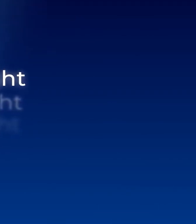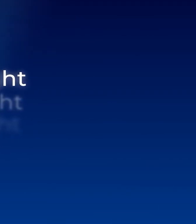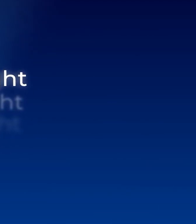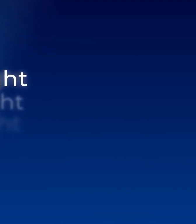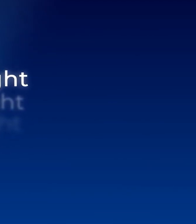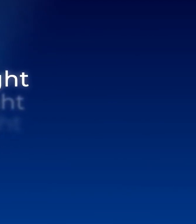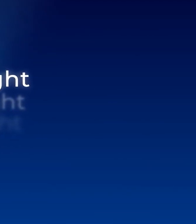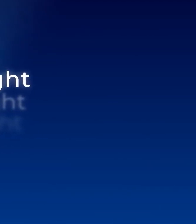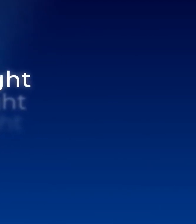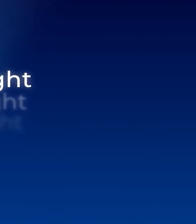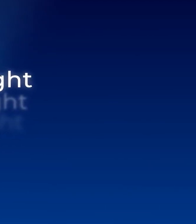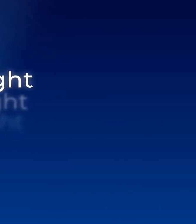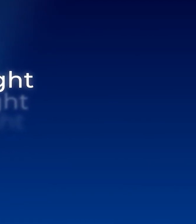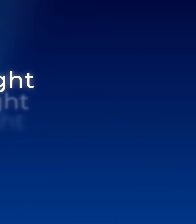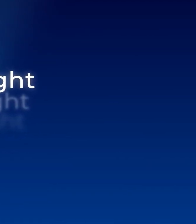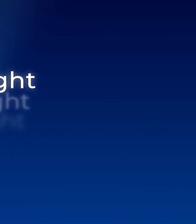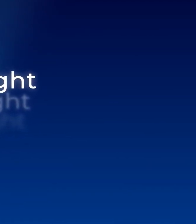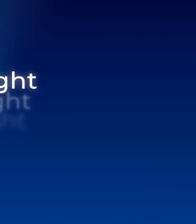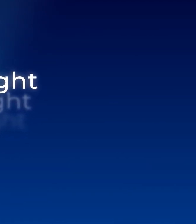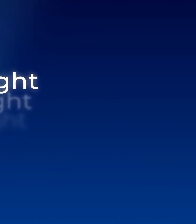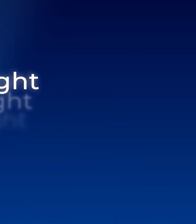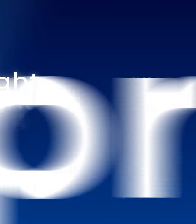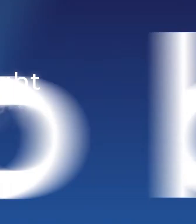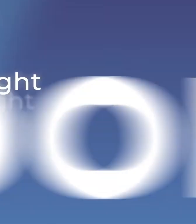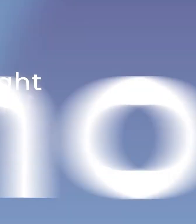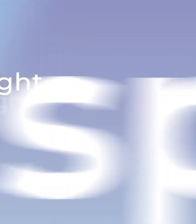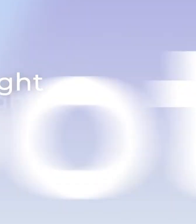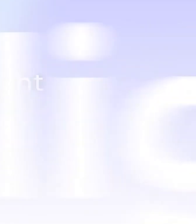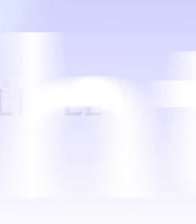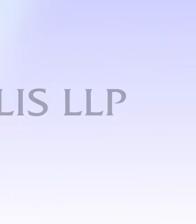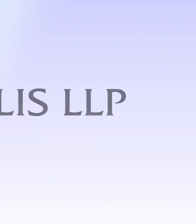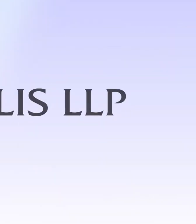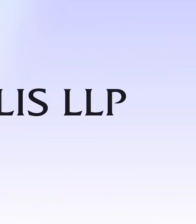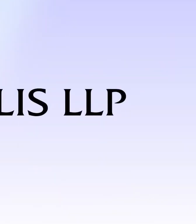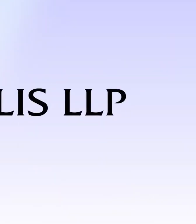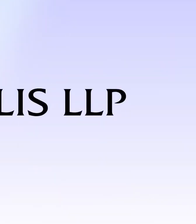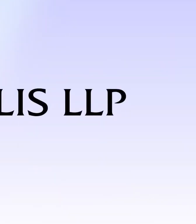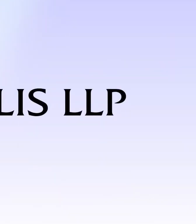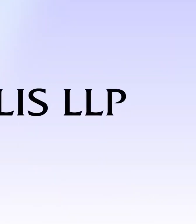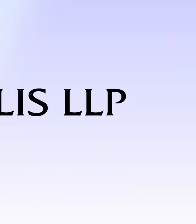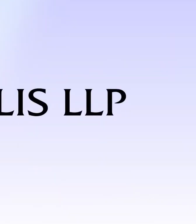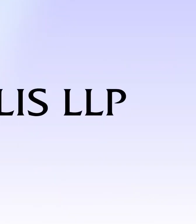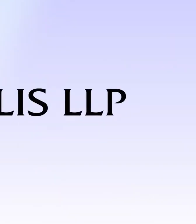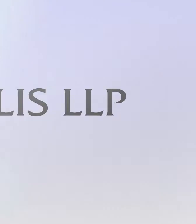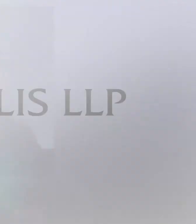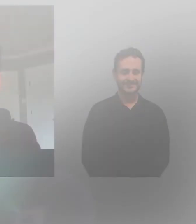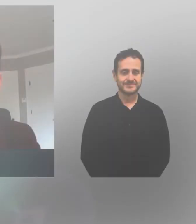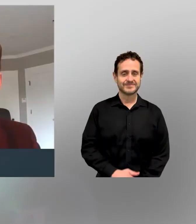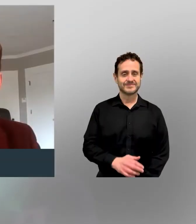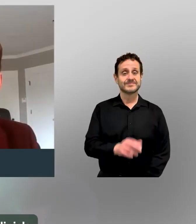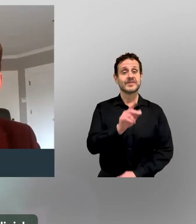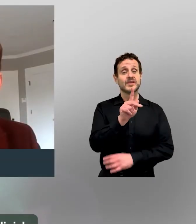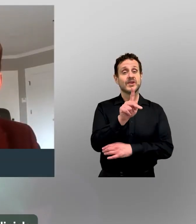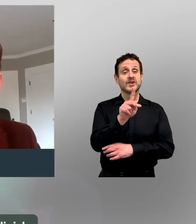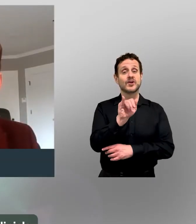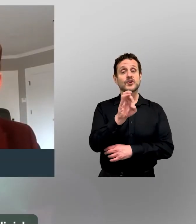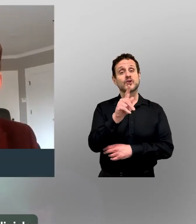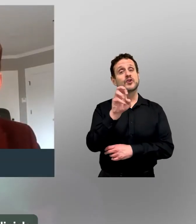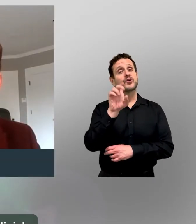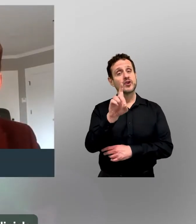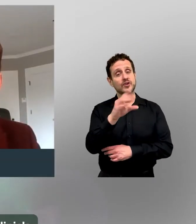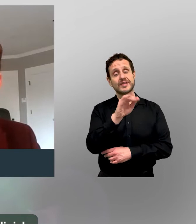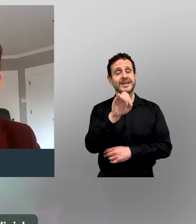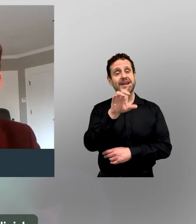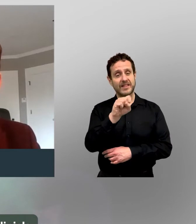Title: Pro Bono Spotlight. Logo for Kirkland & Ellis LLP. Rachel Shapiro, EFE attorney. Kirkland & Ellis